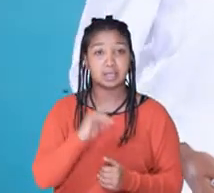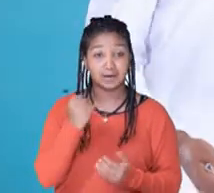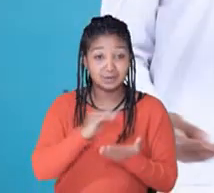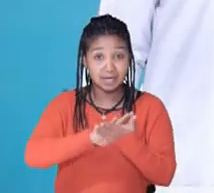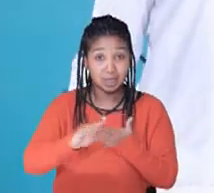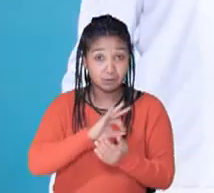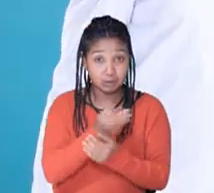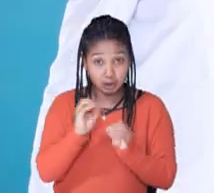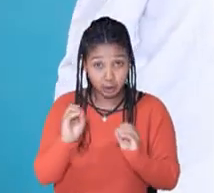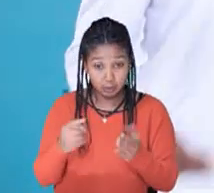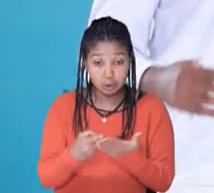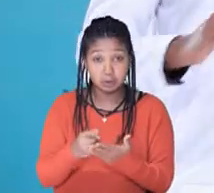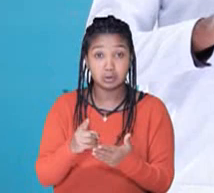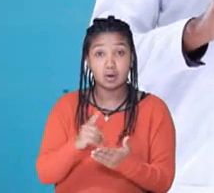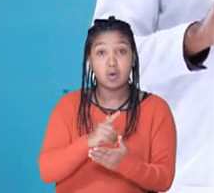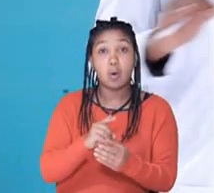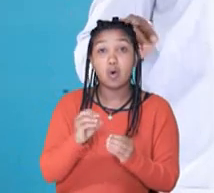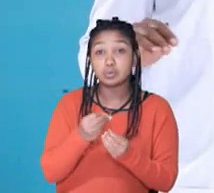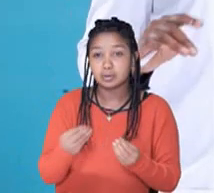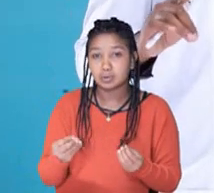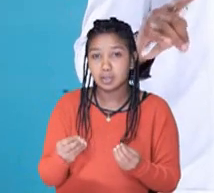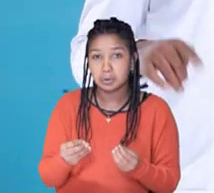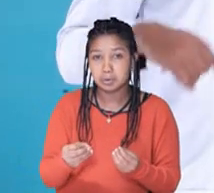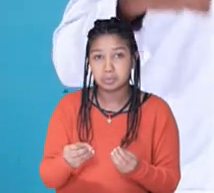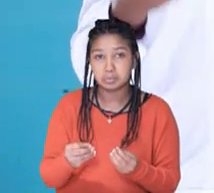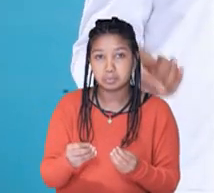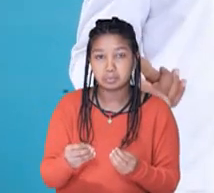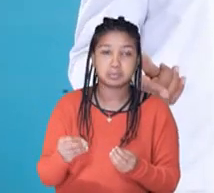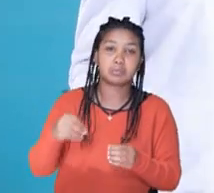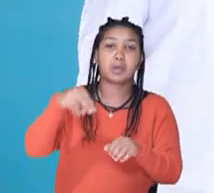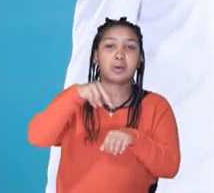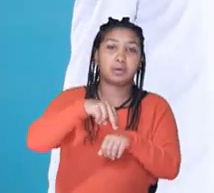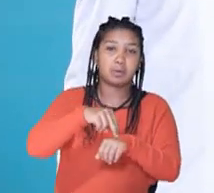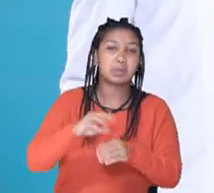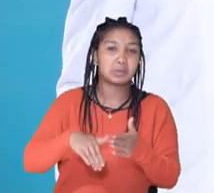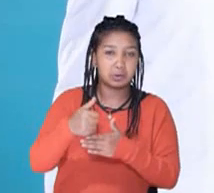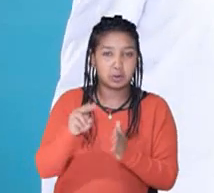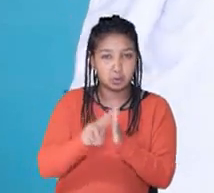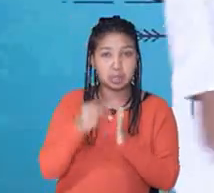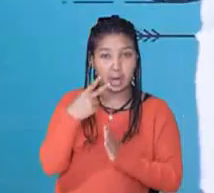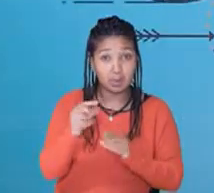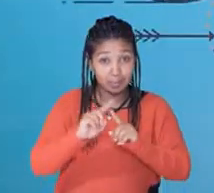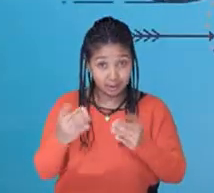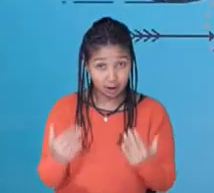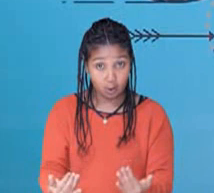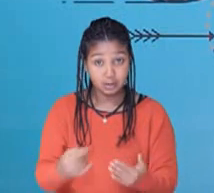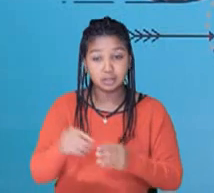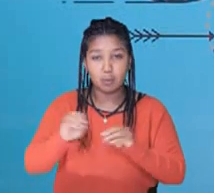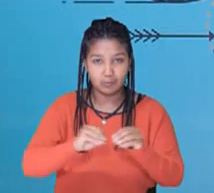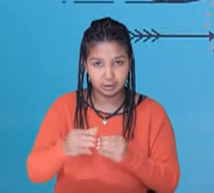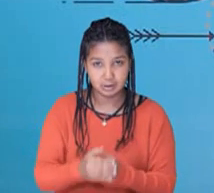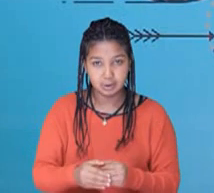If the net force is 0, this object is considered to be in equilibrium. We'll try to see this in next unit. But now it's